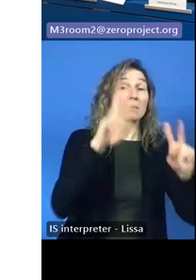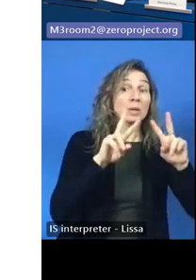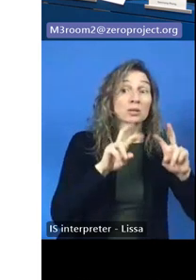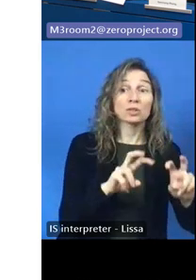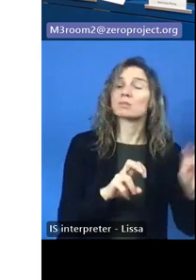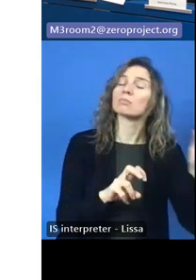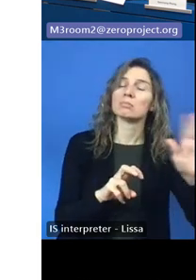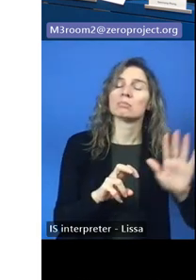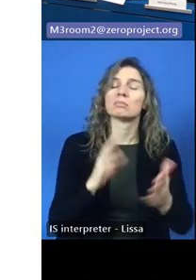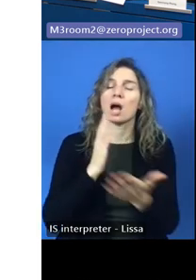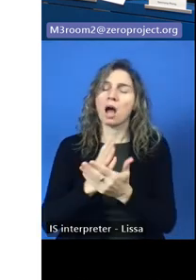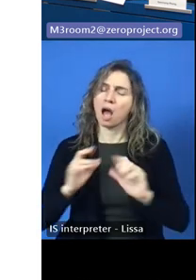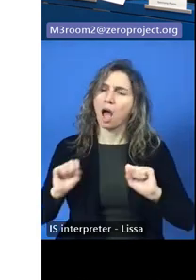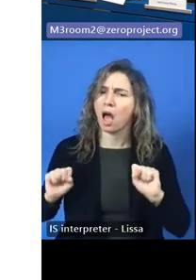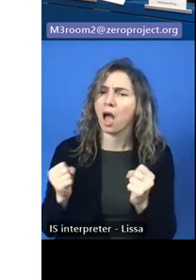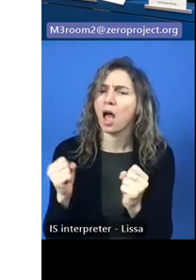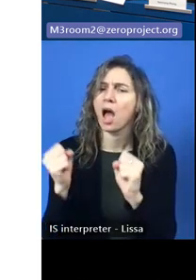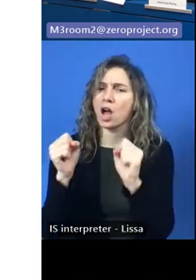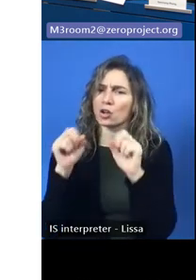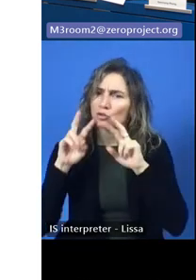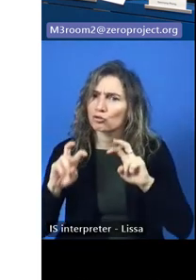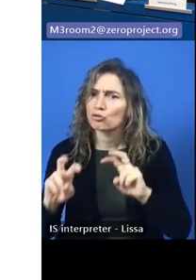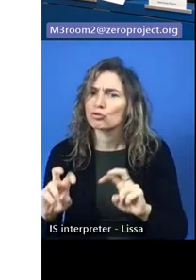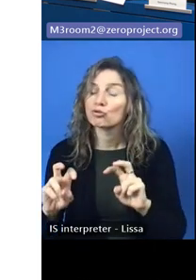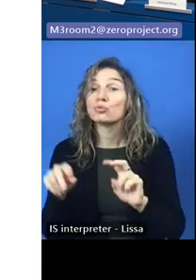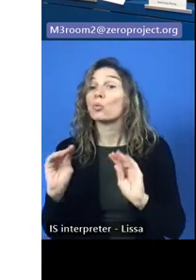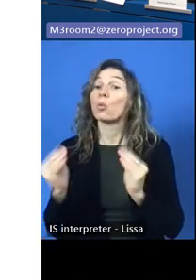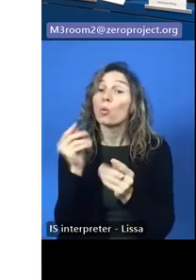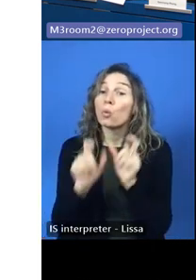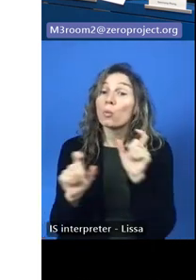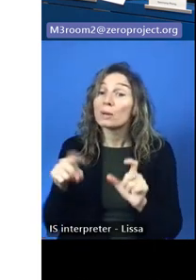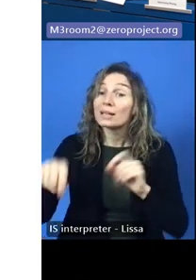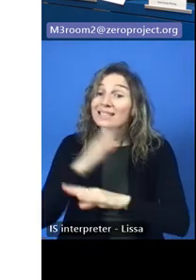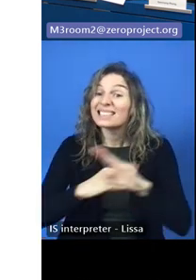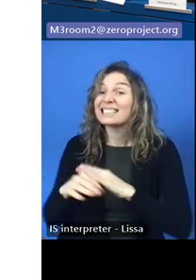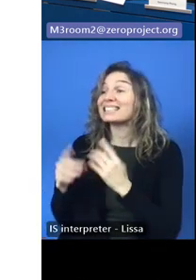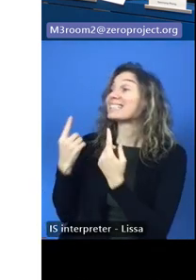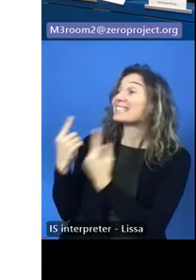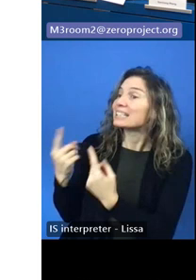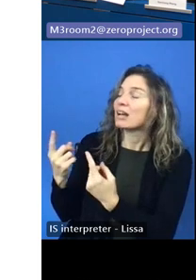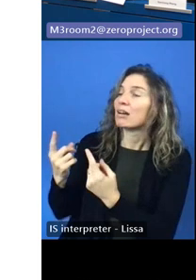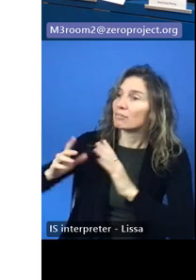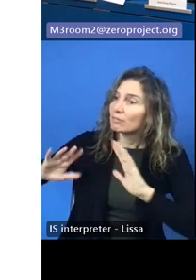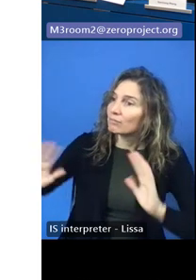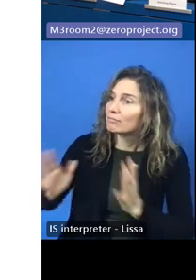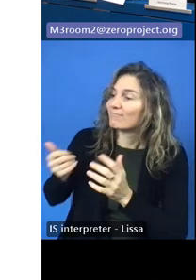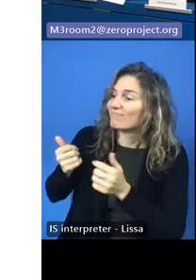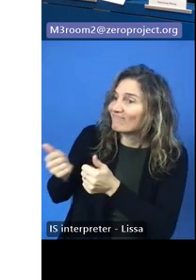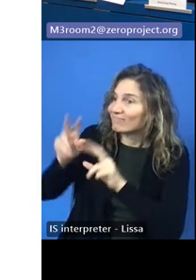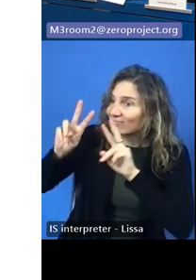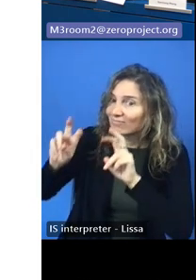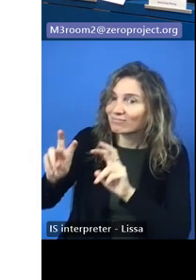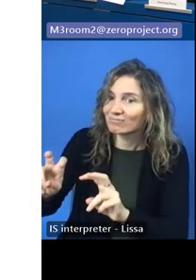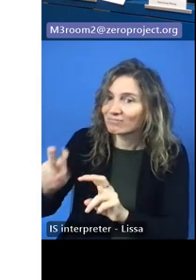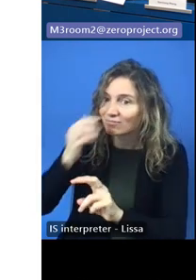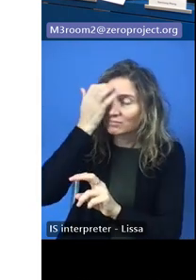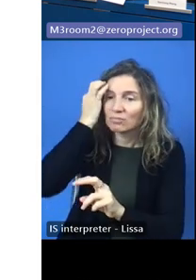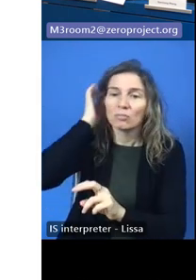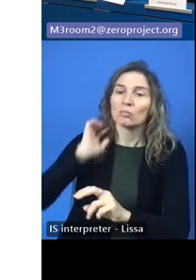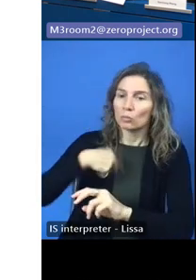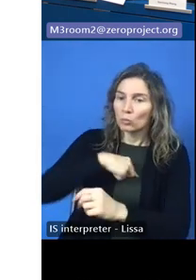action research, and we train young people with disability to conduct action research that then will facilitate their role as